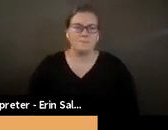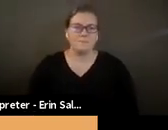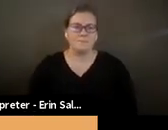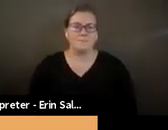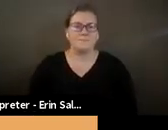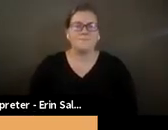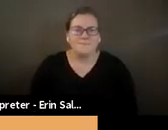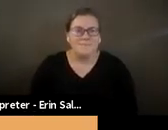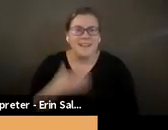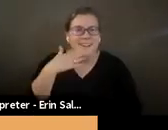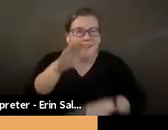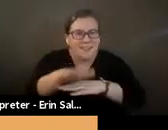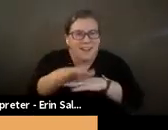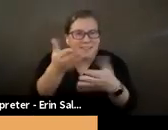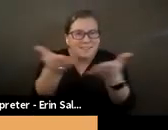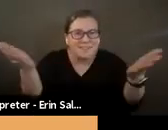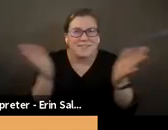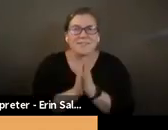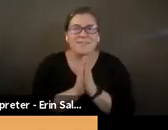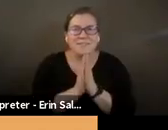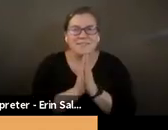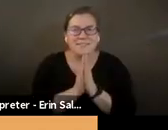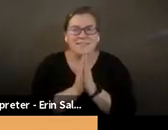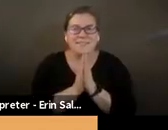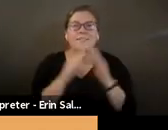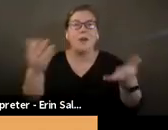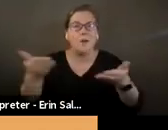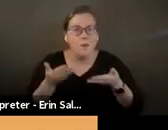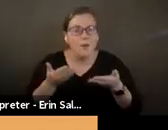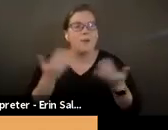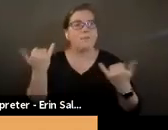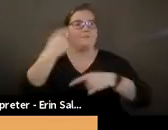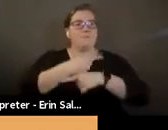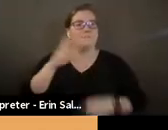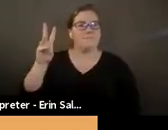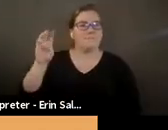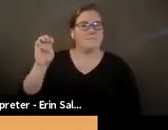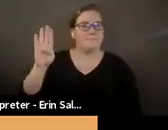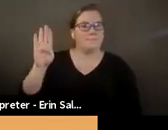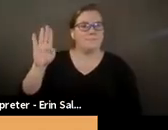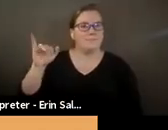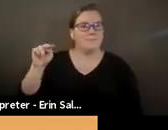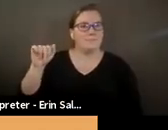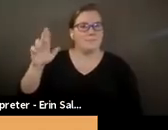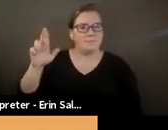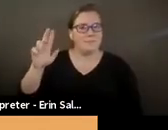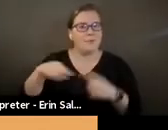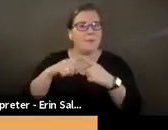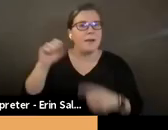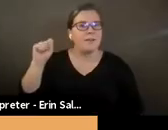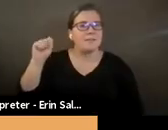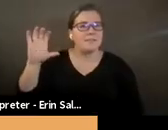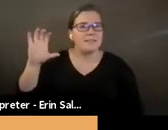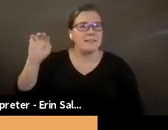Good afternoon, everyone, and welcome to today's webinar on